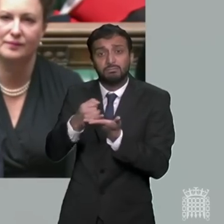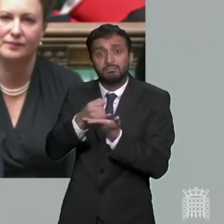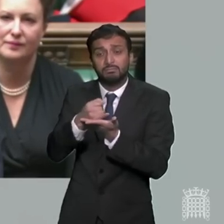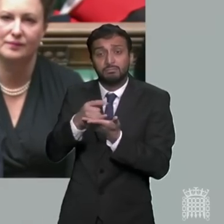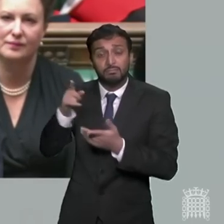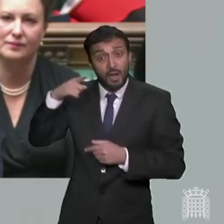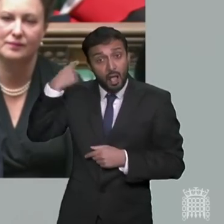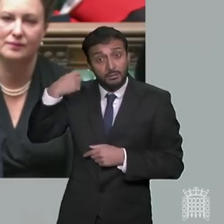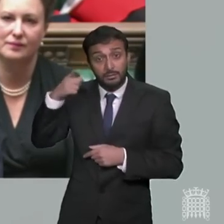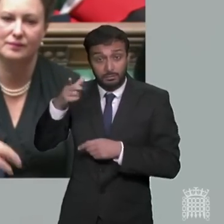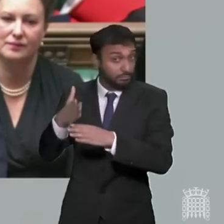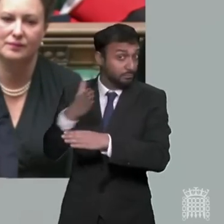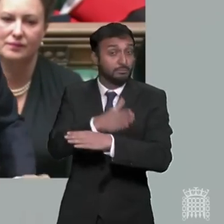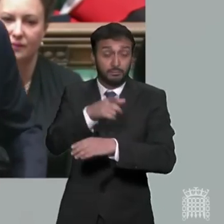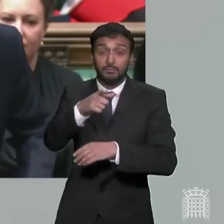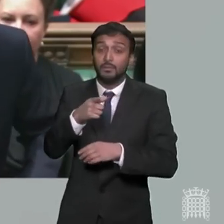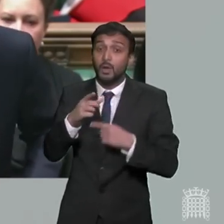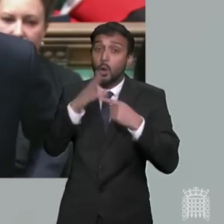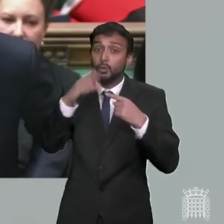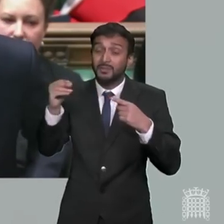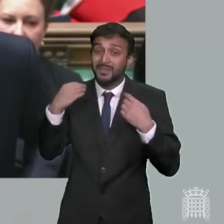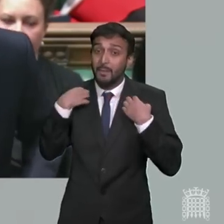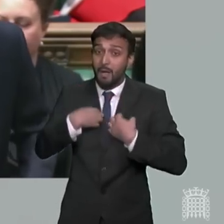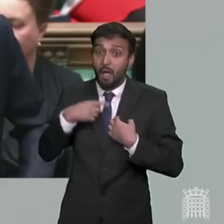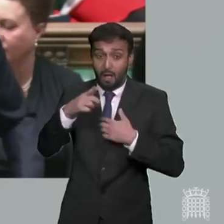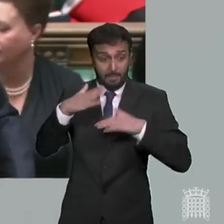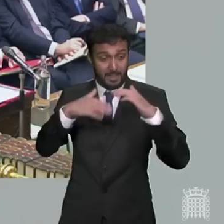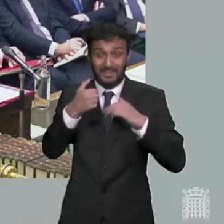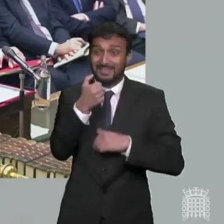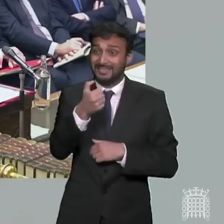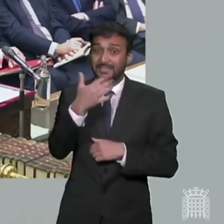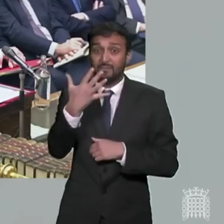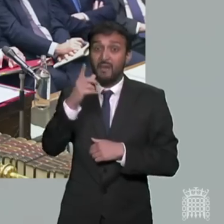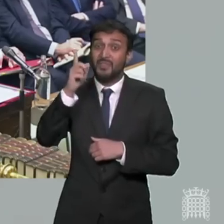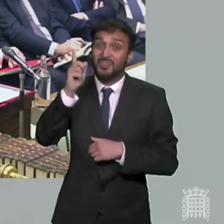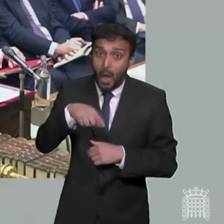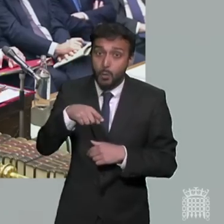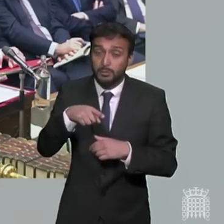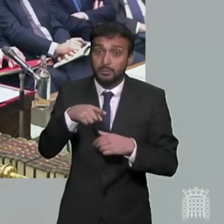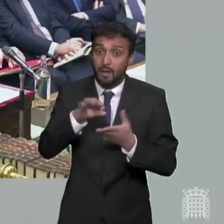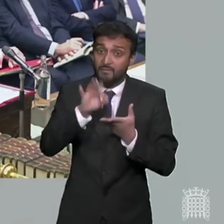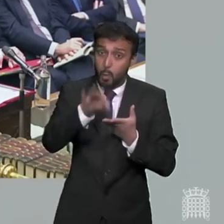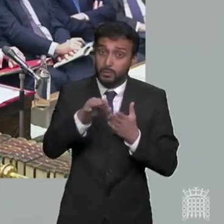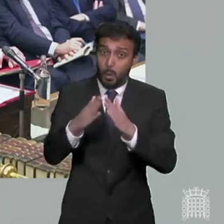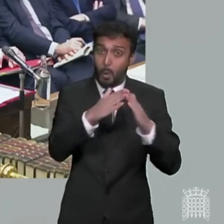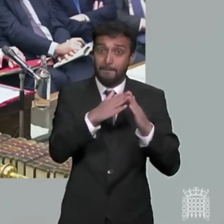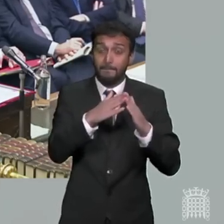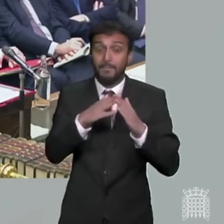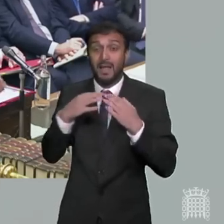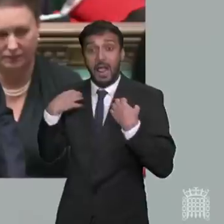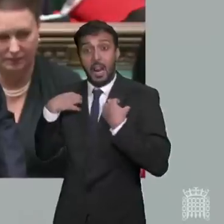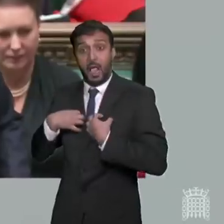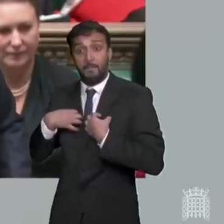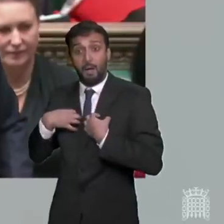In London, the former Conservative mayor in 5 years built 60,000 affordable homes. Yeah. The current Labour mayor, half of that amount.